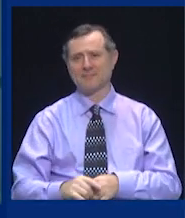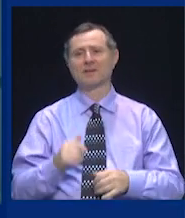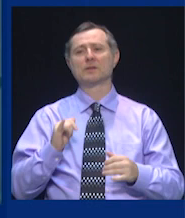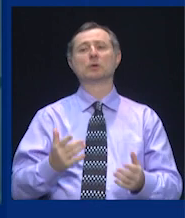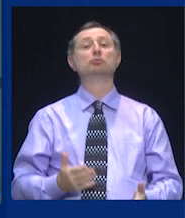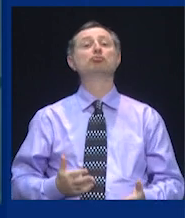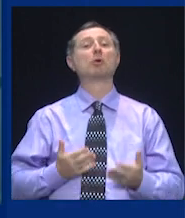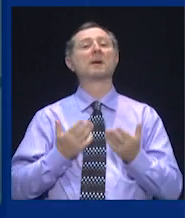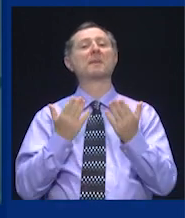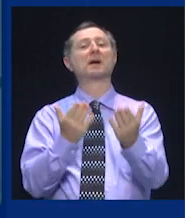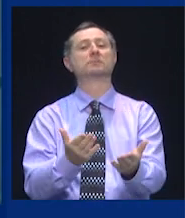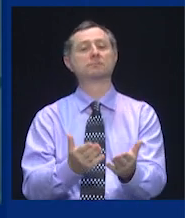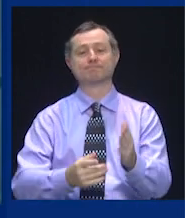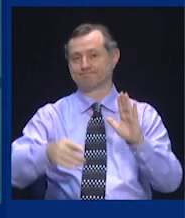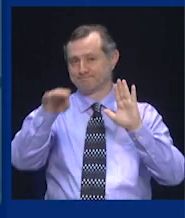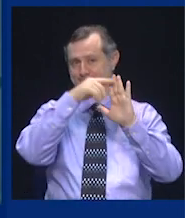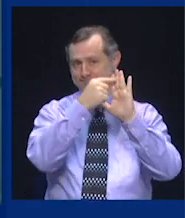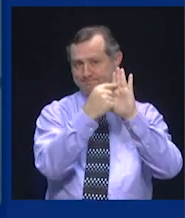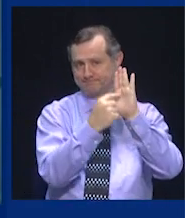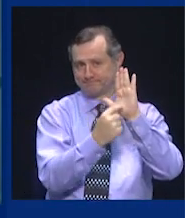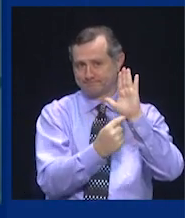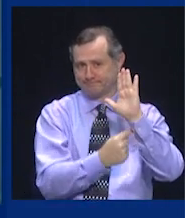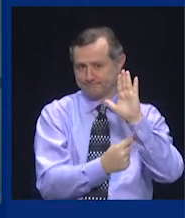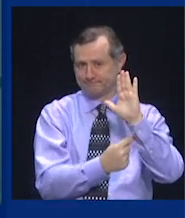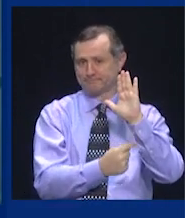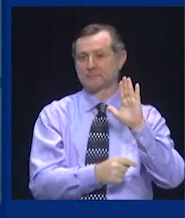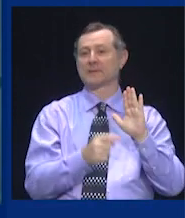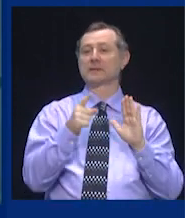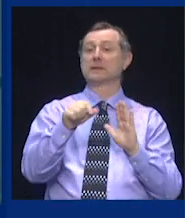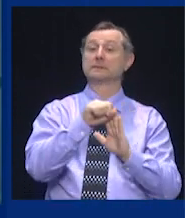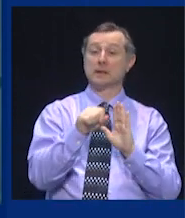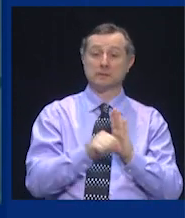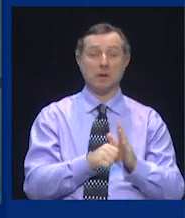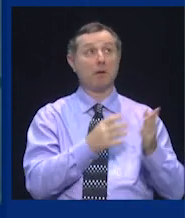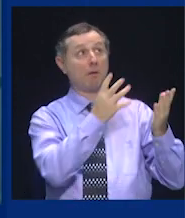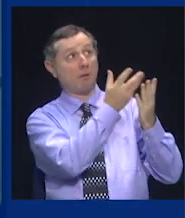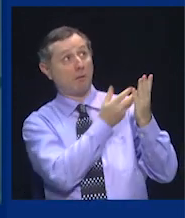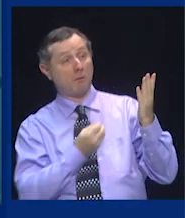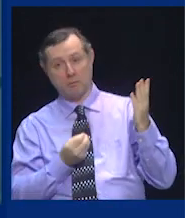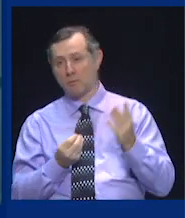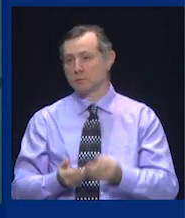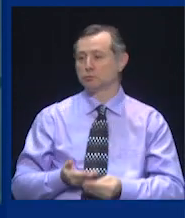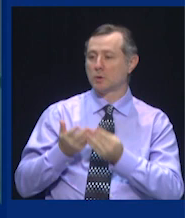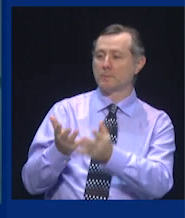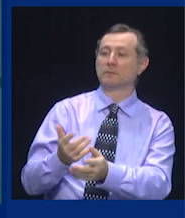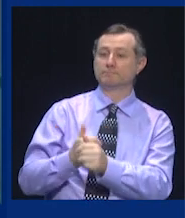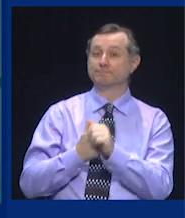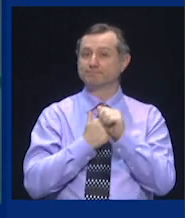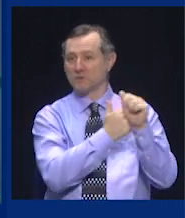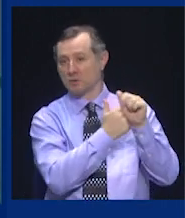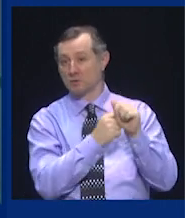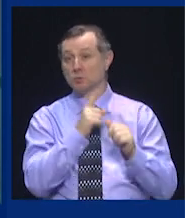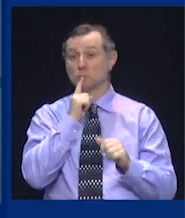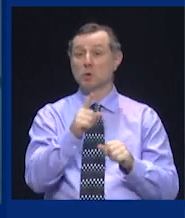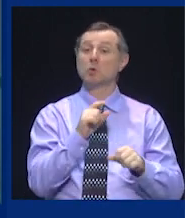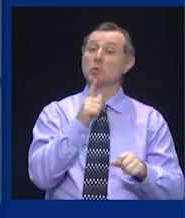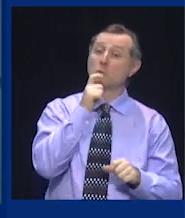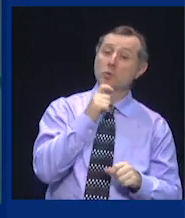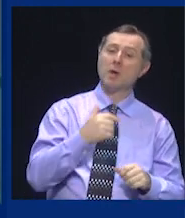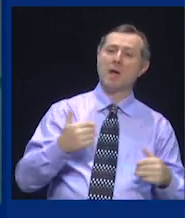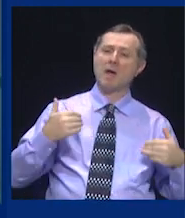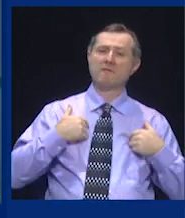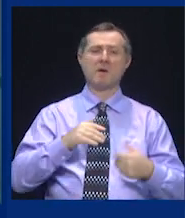The state has strongly recommended that local governments do it. But it's up to the local governments. The only way